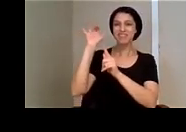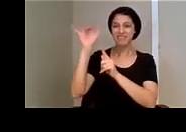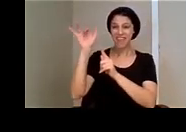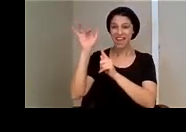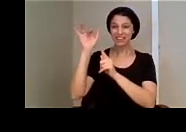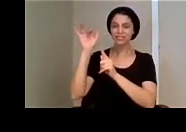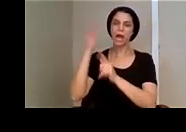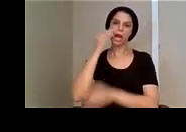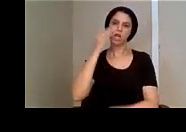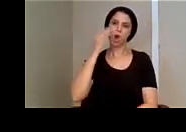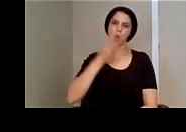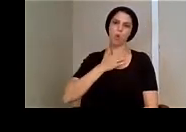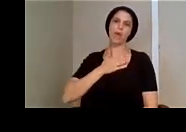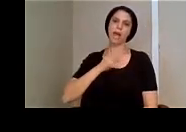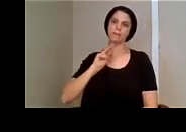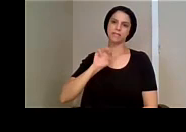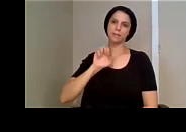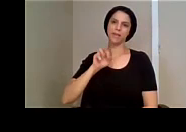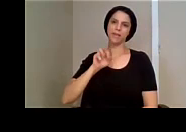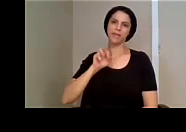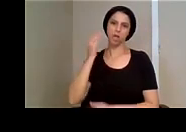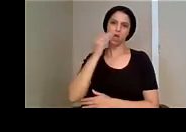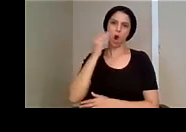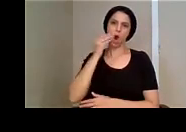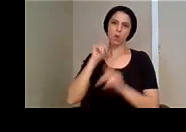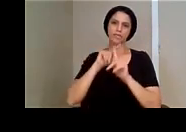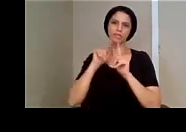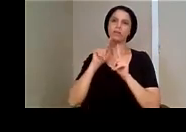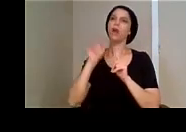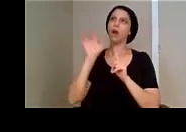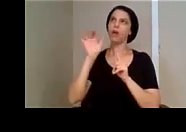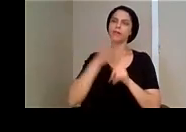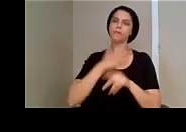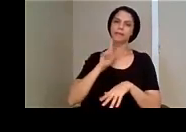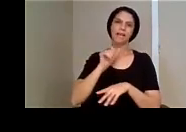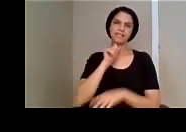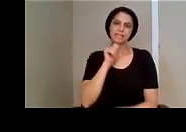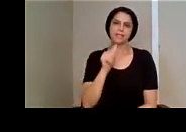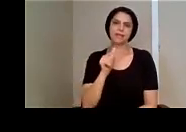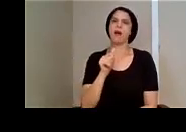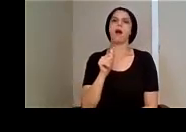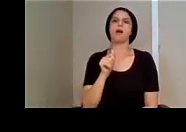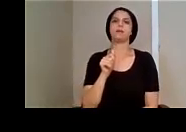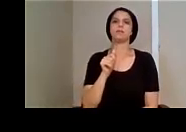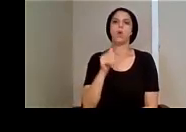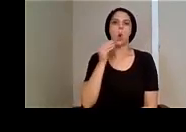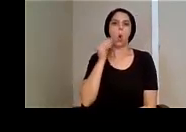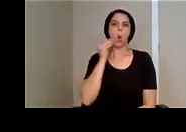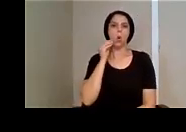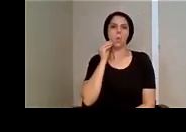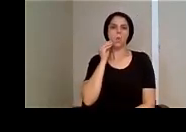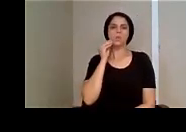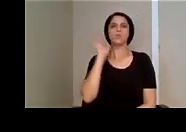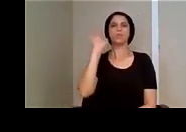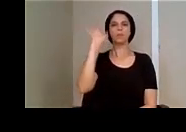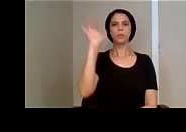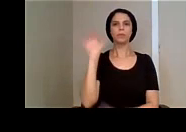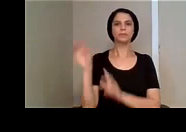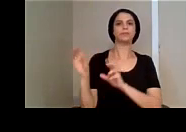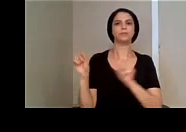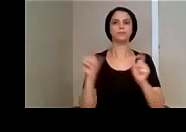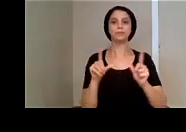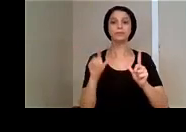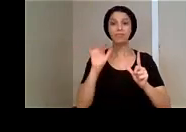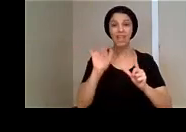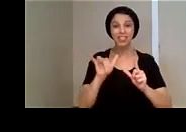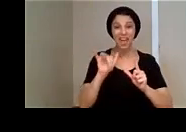my MCPS account. But also over here in the top left-hand corner, I see a folder called myMCPS Resources. This folder is